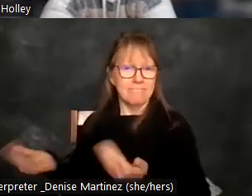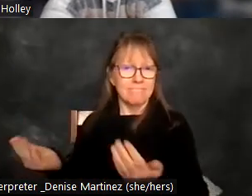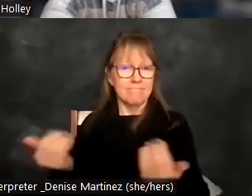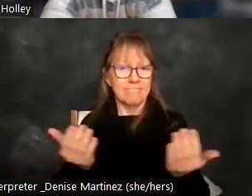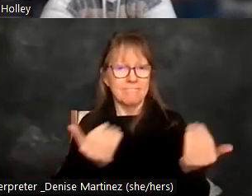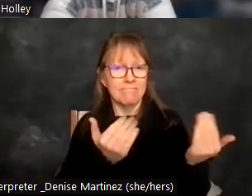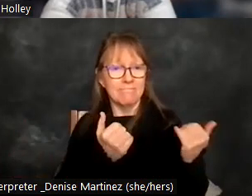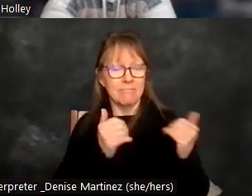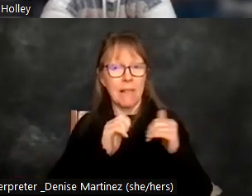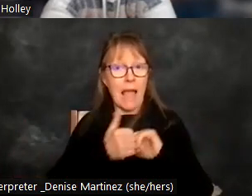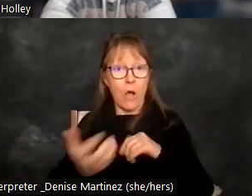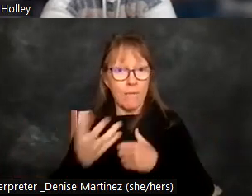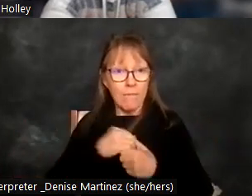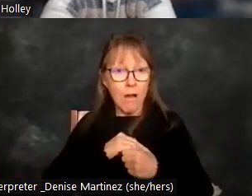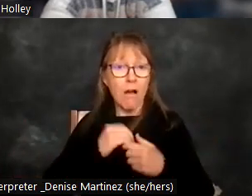get involved.